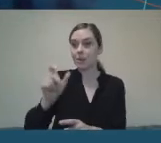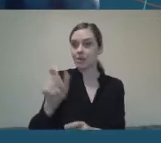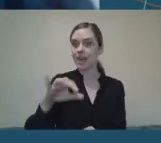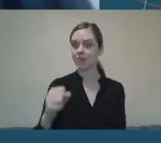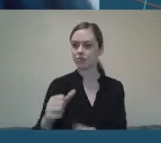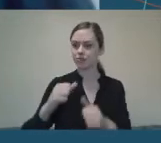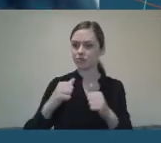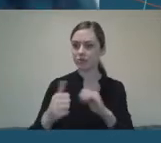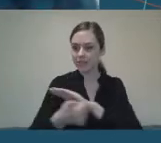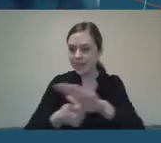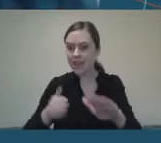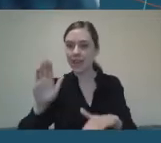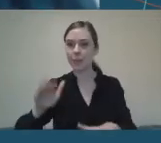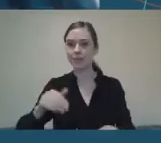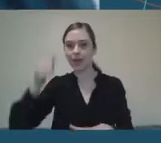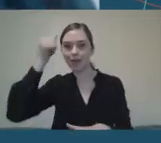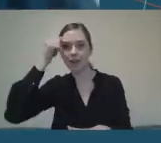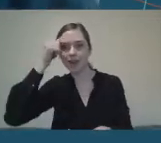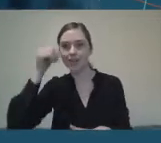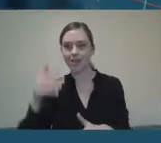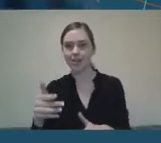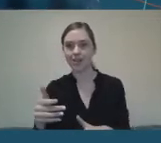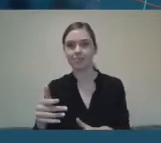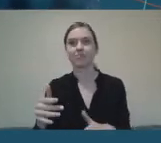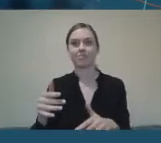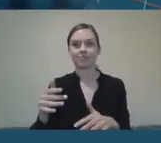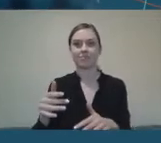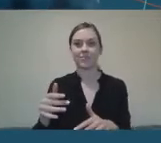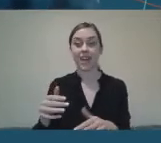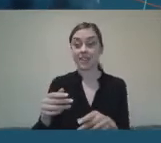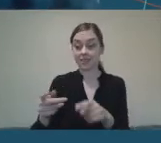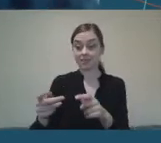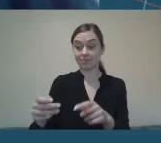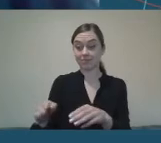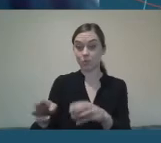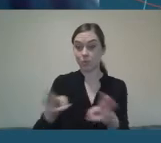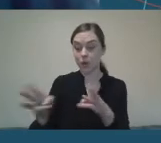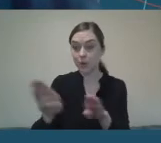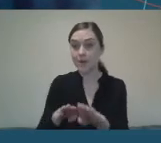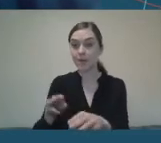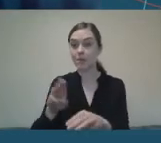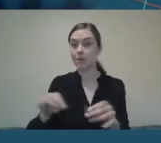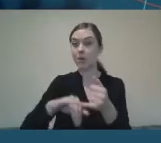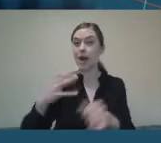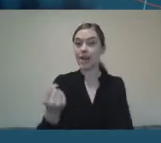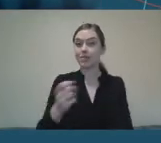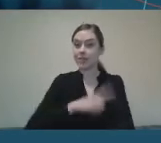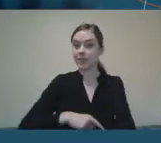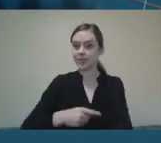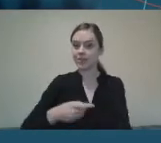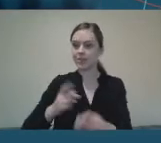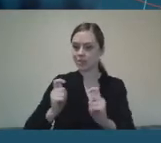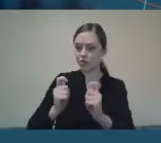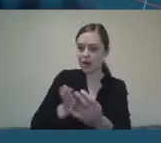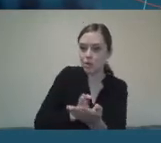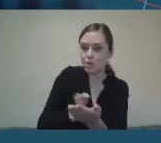great basketball knowledge but have no knowledge or experience dealing with people with disabilities, we can train them through the Cara courses. And we're